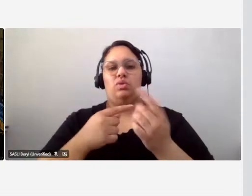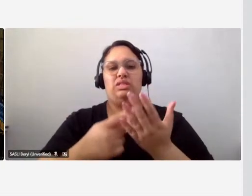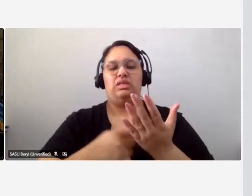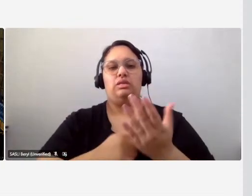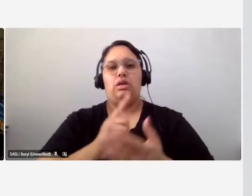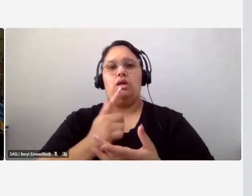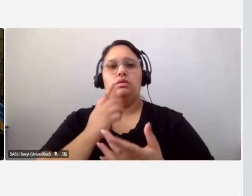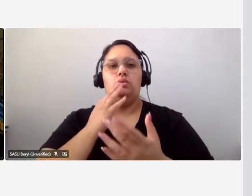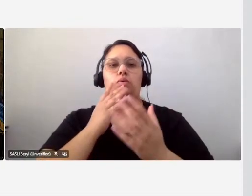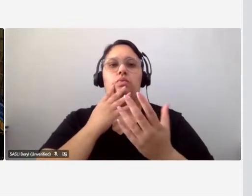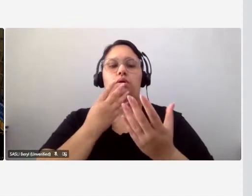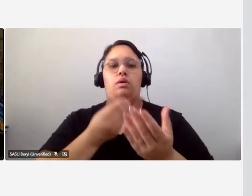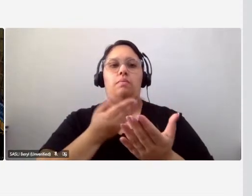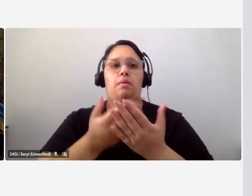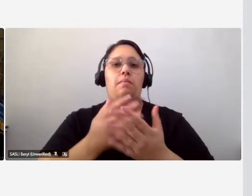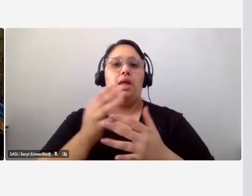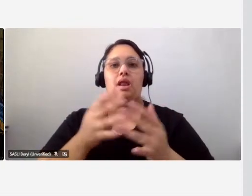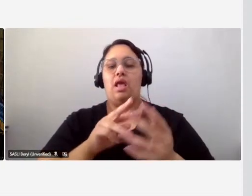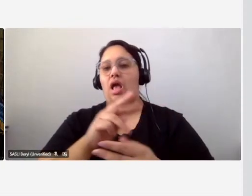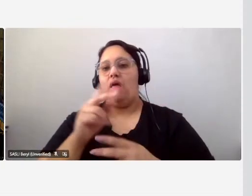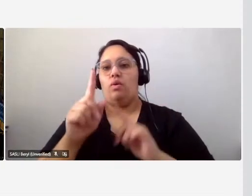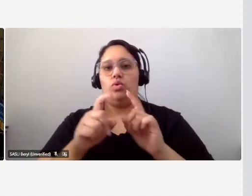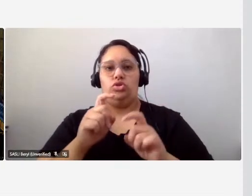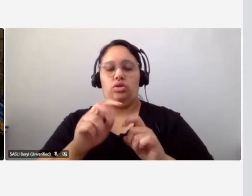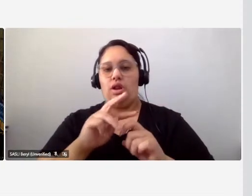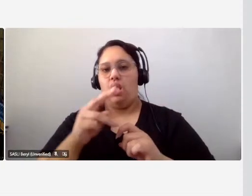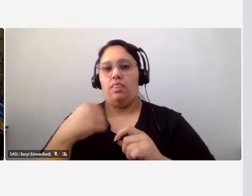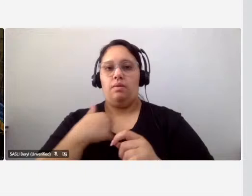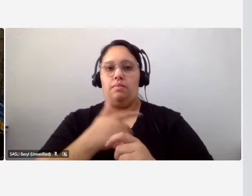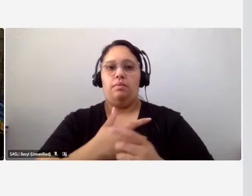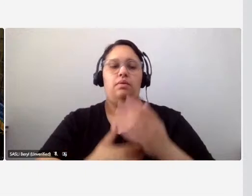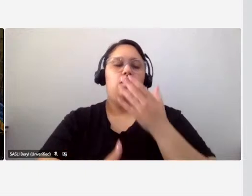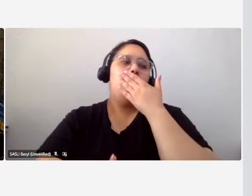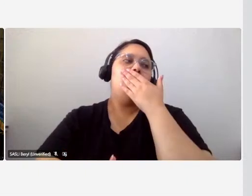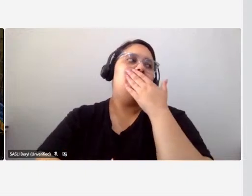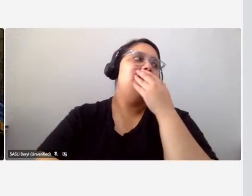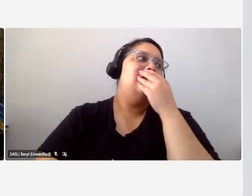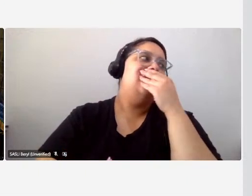Colleagues, any other questions from any of the other members?